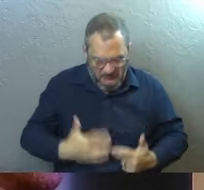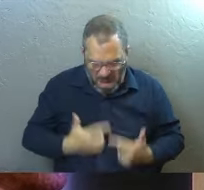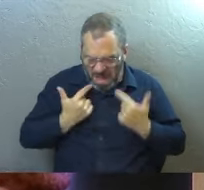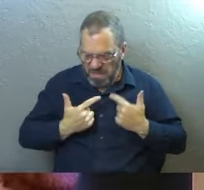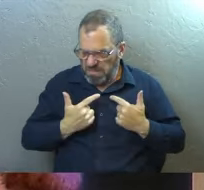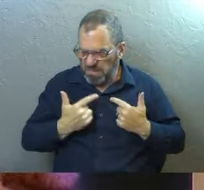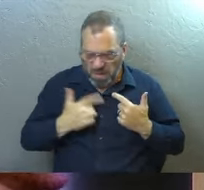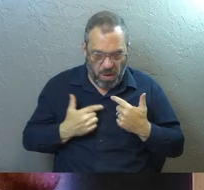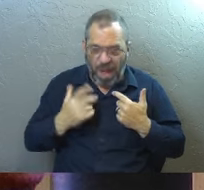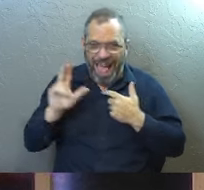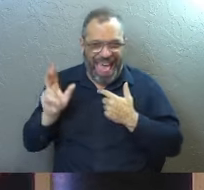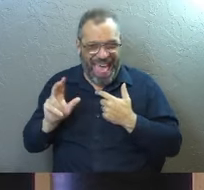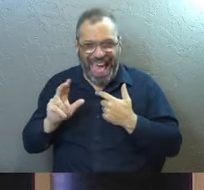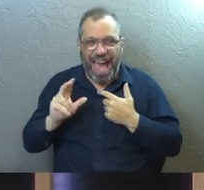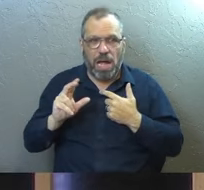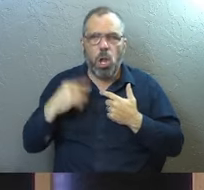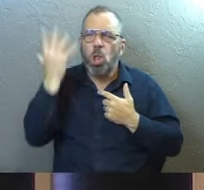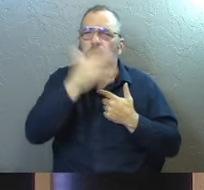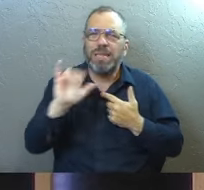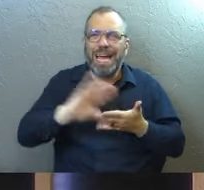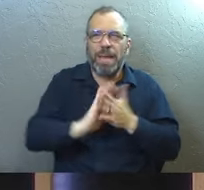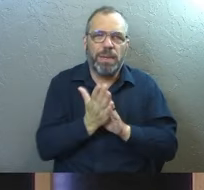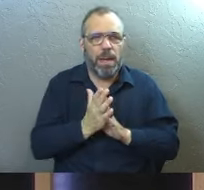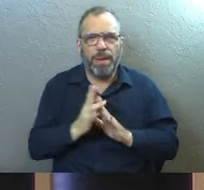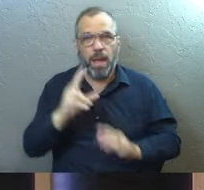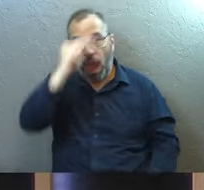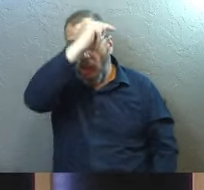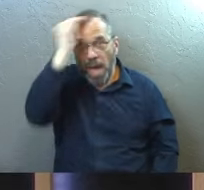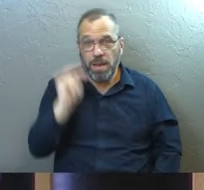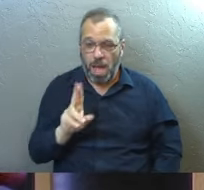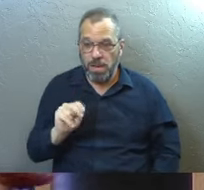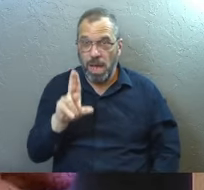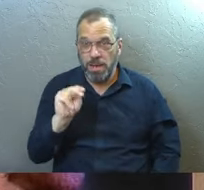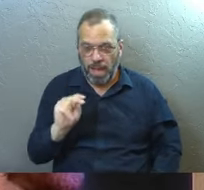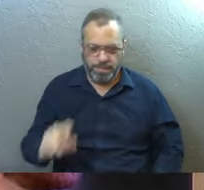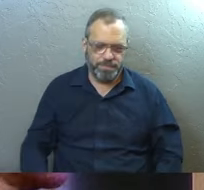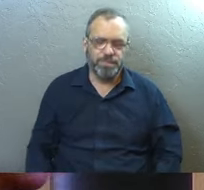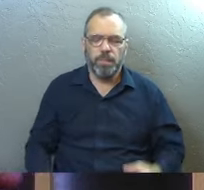without becoming or looking like I'm trying to become a nun? So I like that.